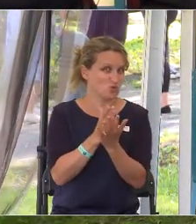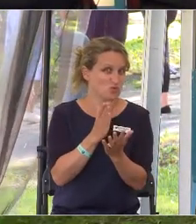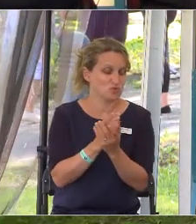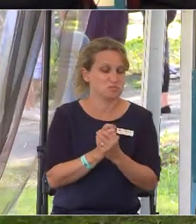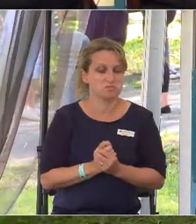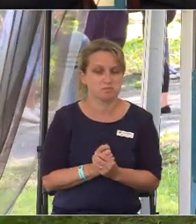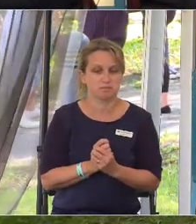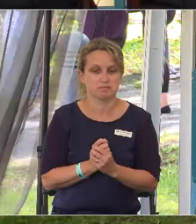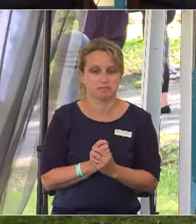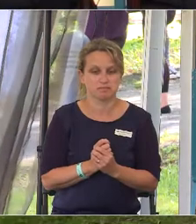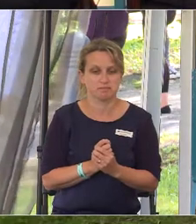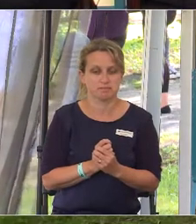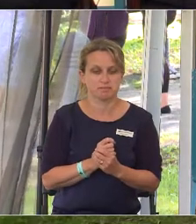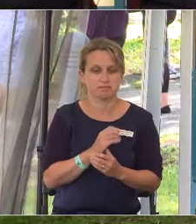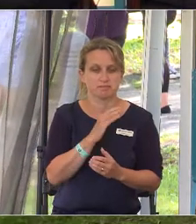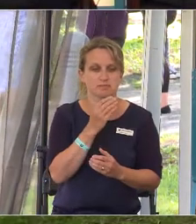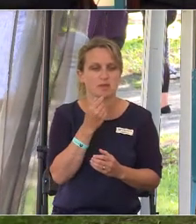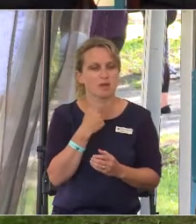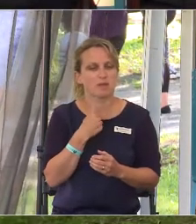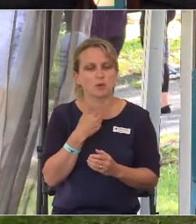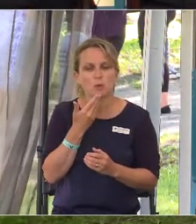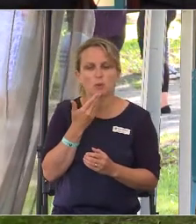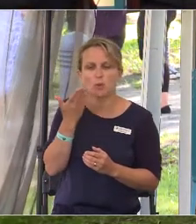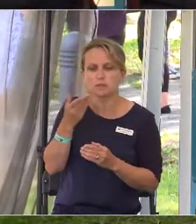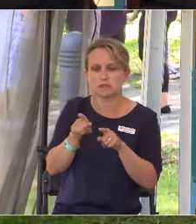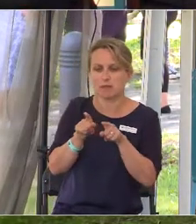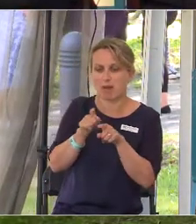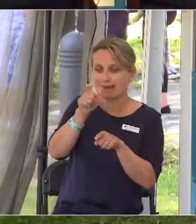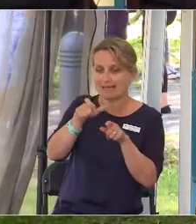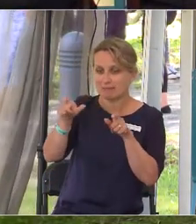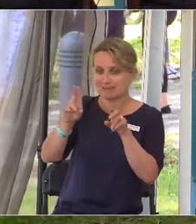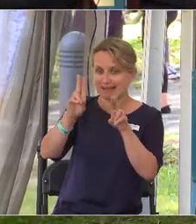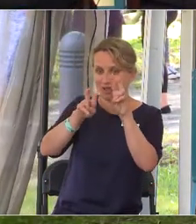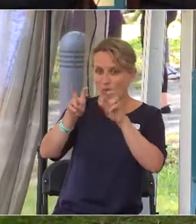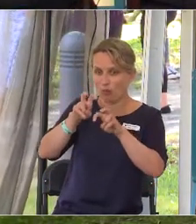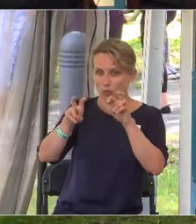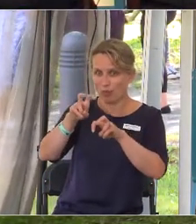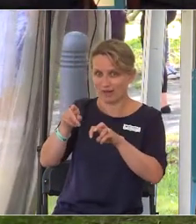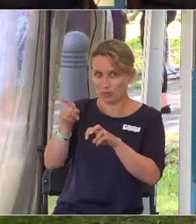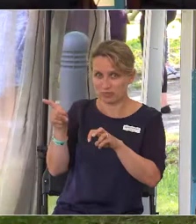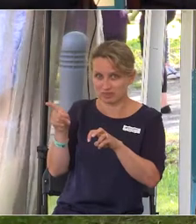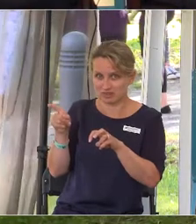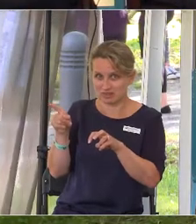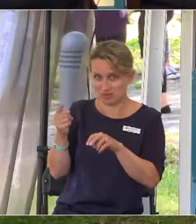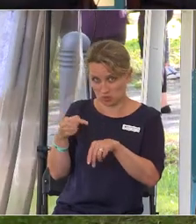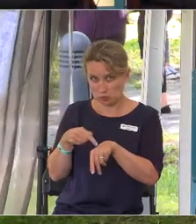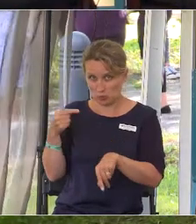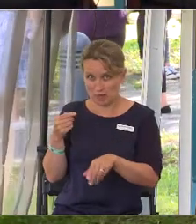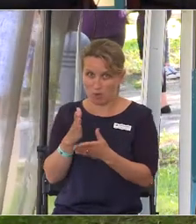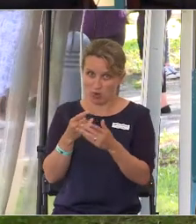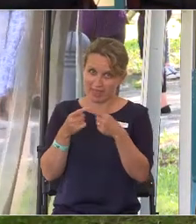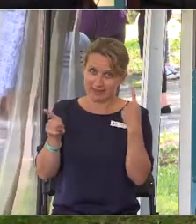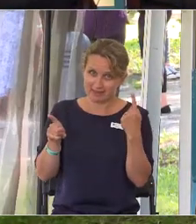difference. Right. So then I want to ask you a similar question about people you portray. Is there a difference for them that, you